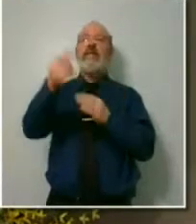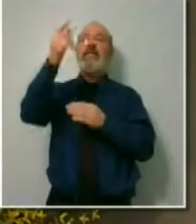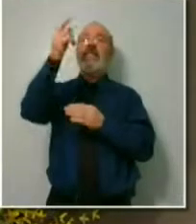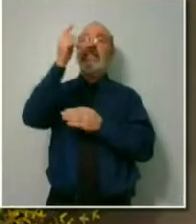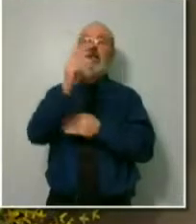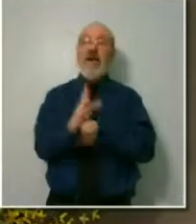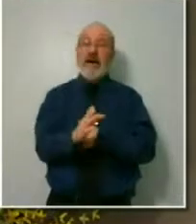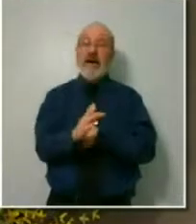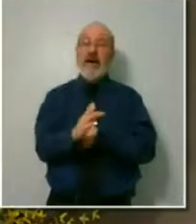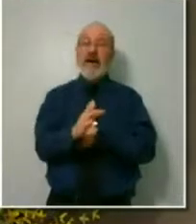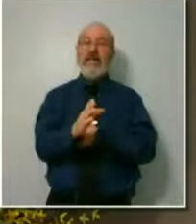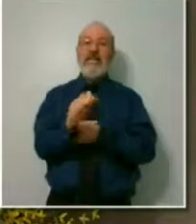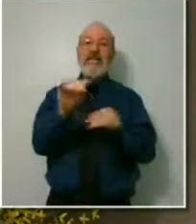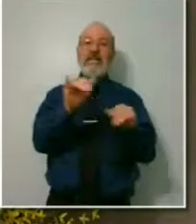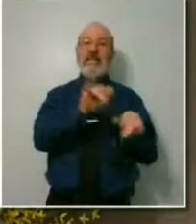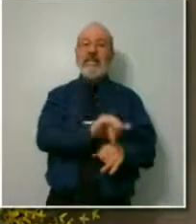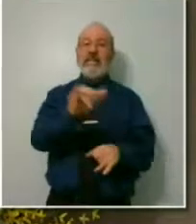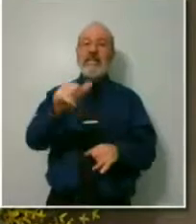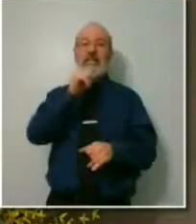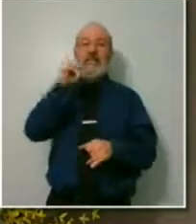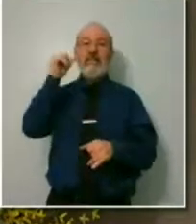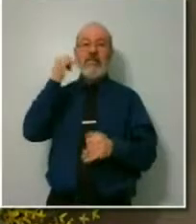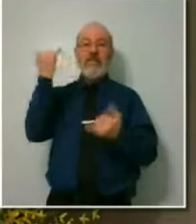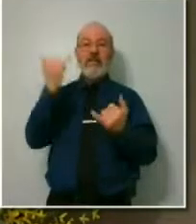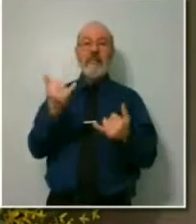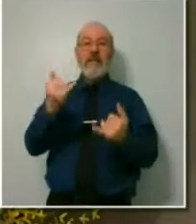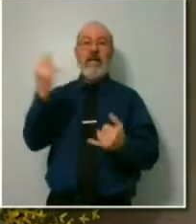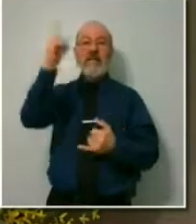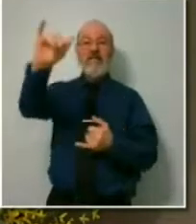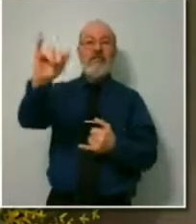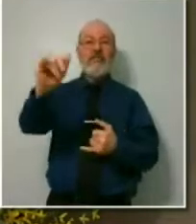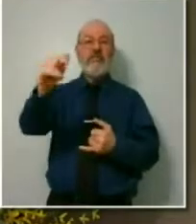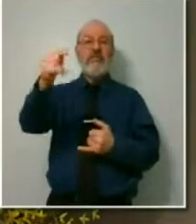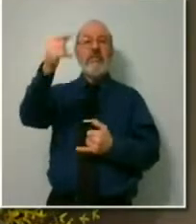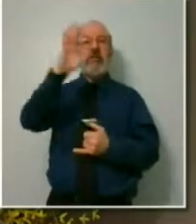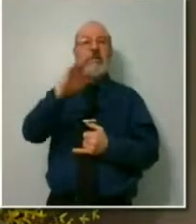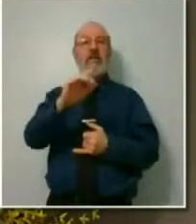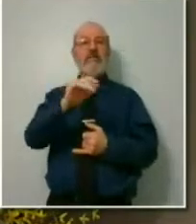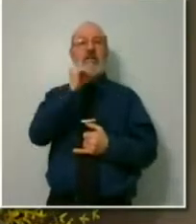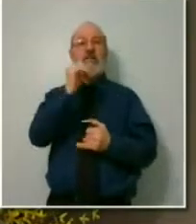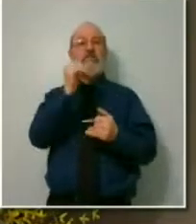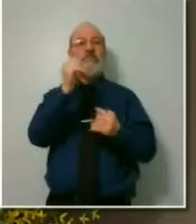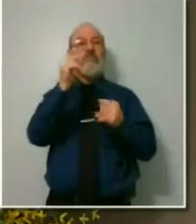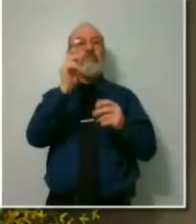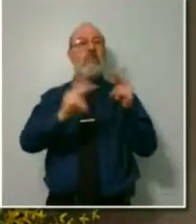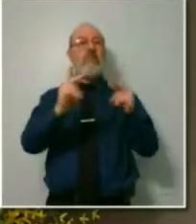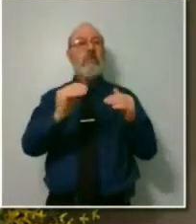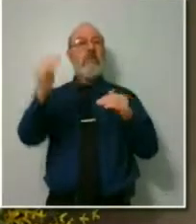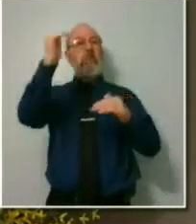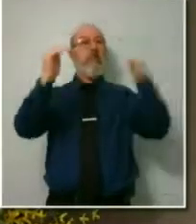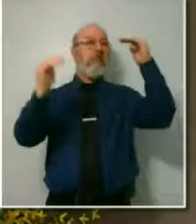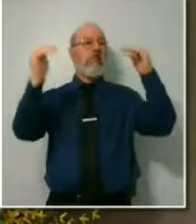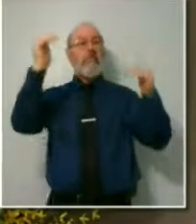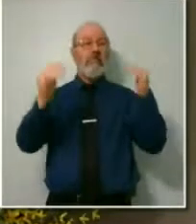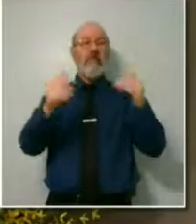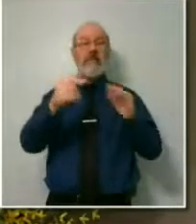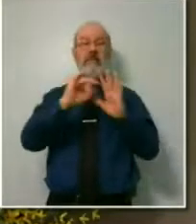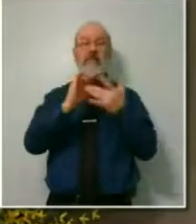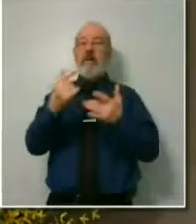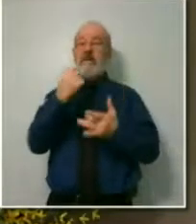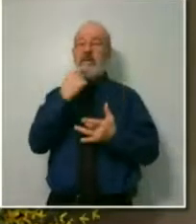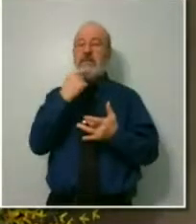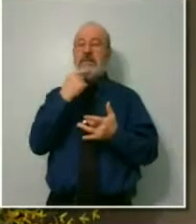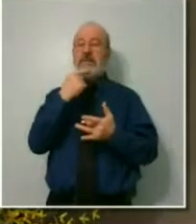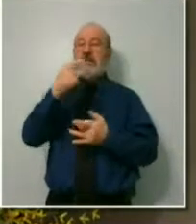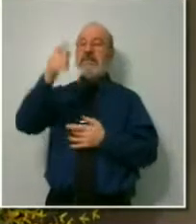is the same yesterday, today, and forever, and God is no respecter of persons. And the Bible says that God